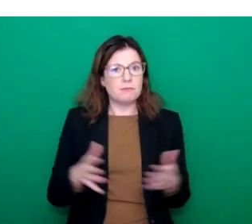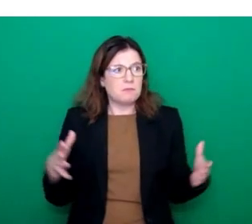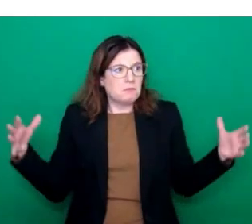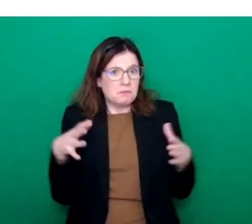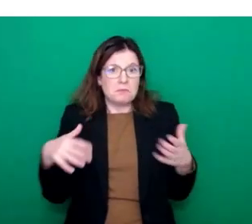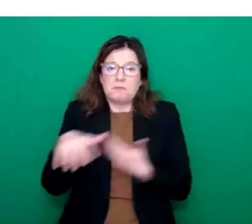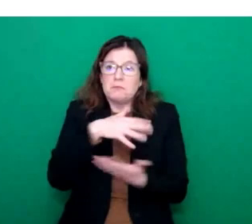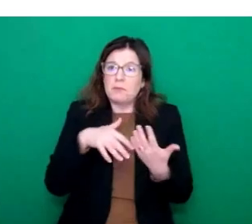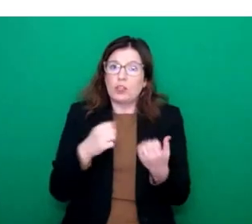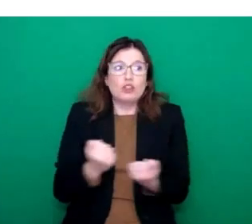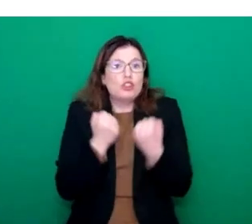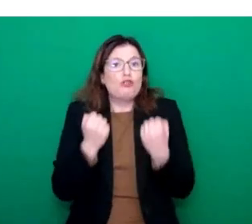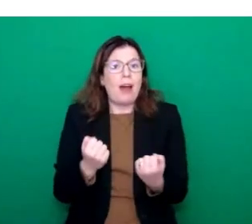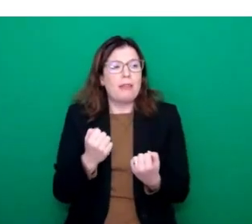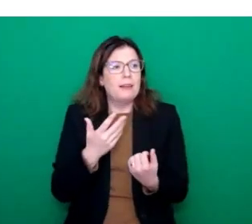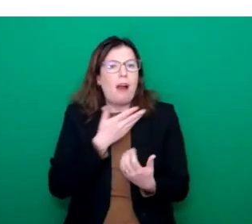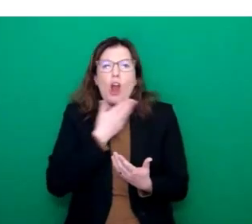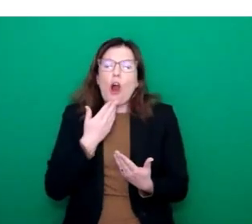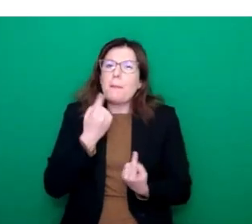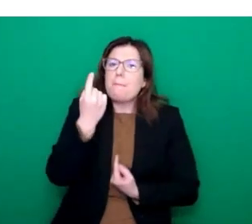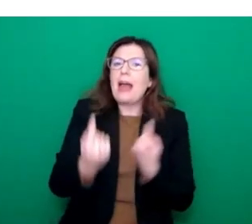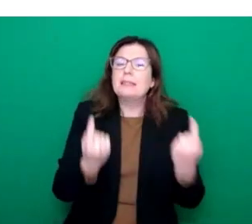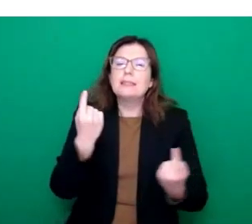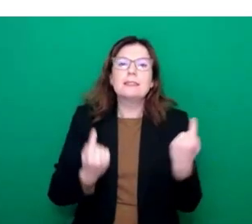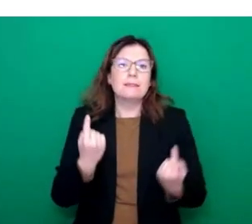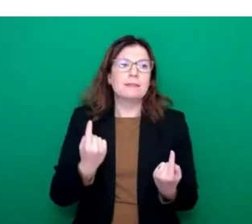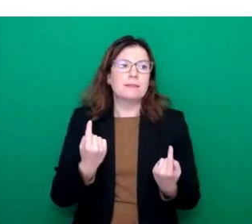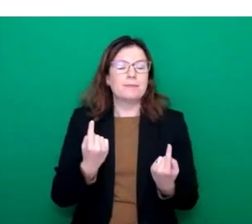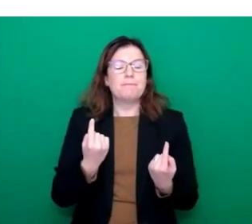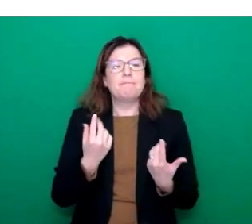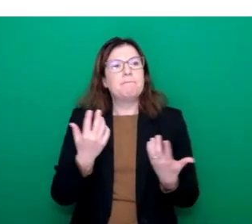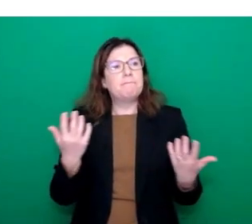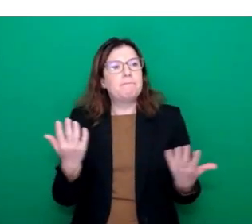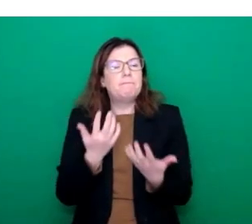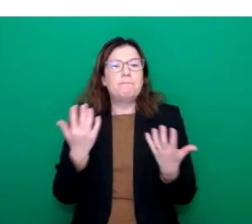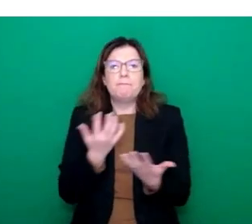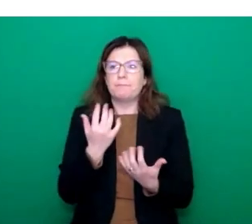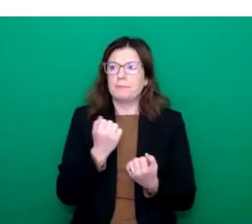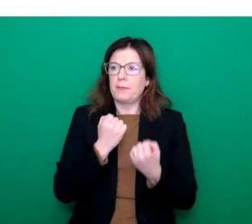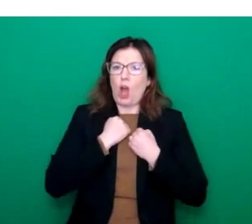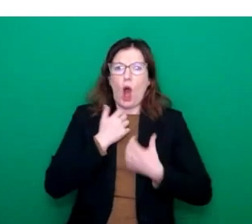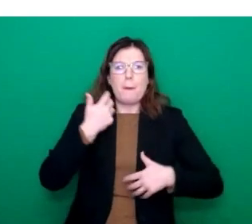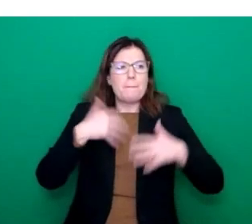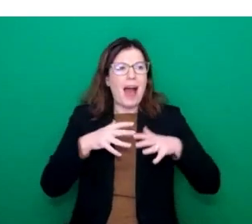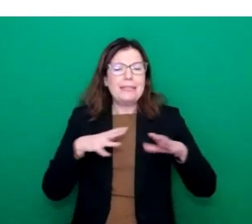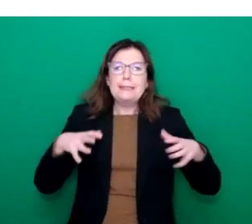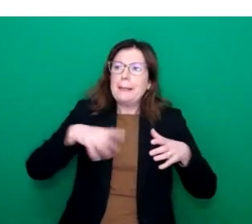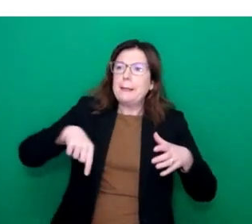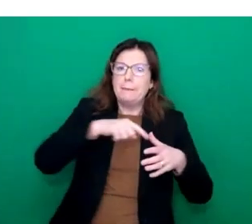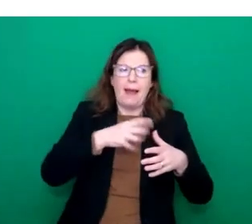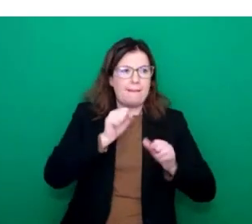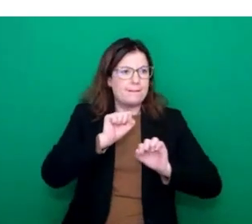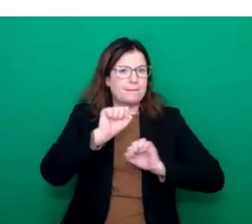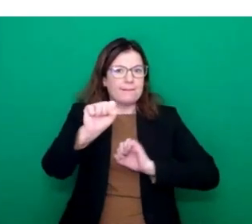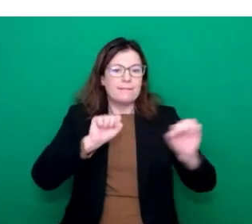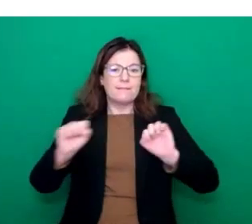we've got complementary skills, and we can offer different parts of our pain team different aspects. So, for example,